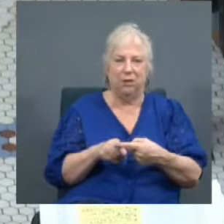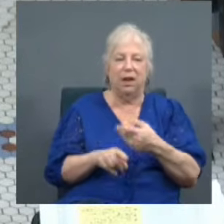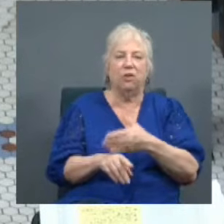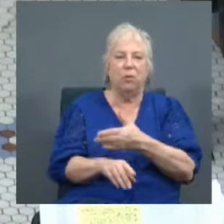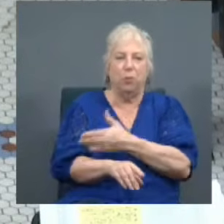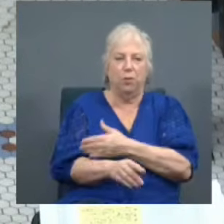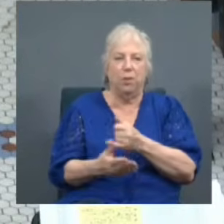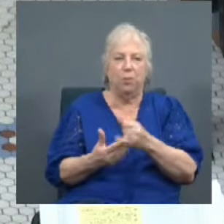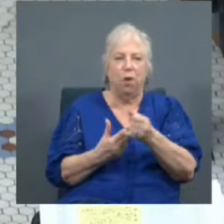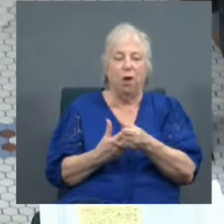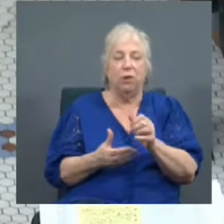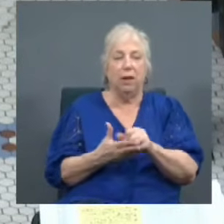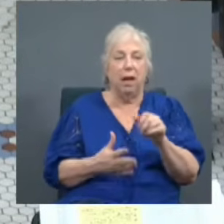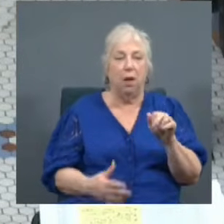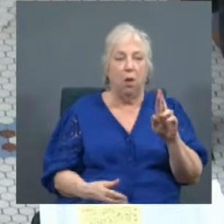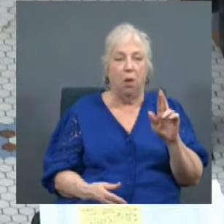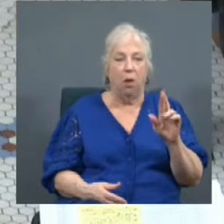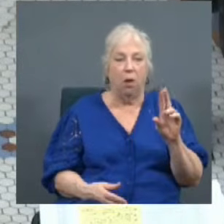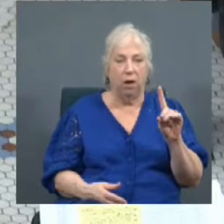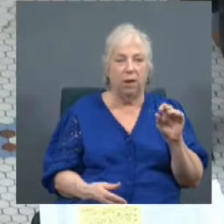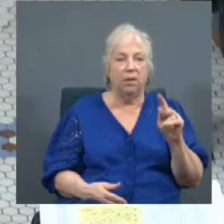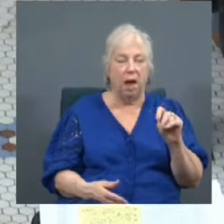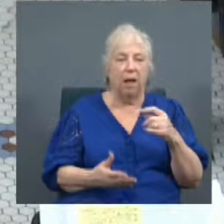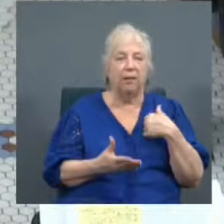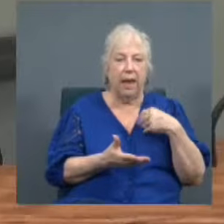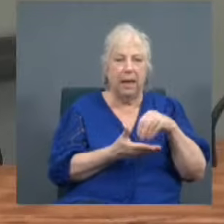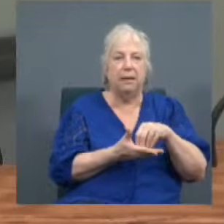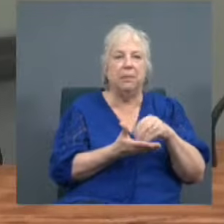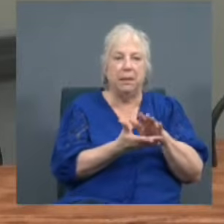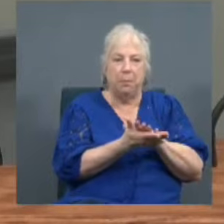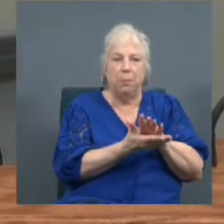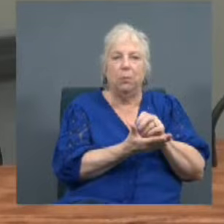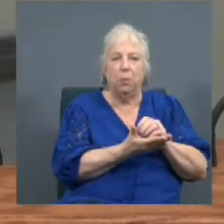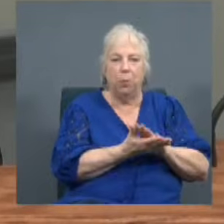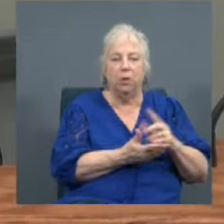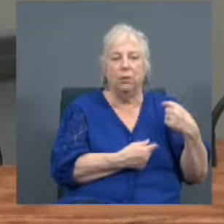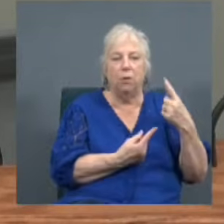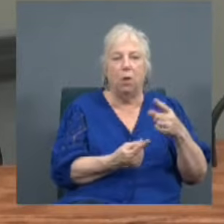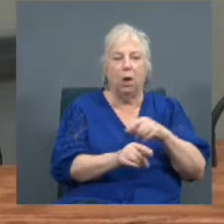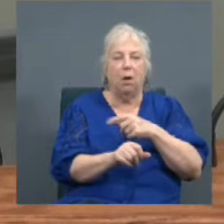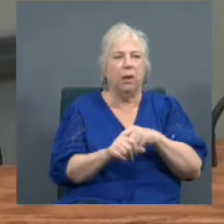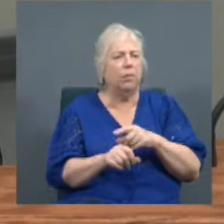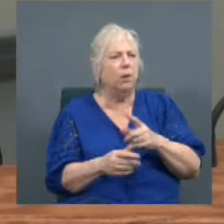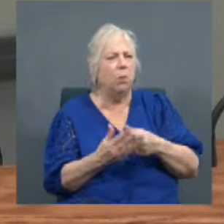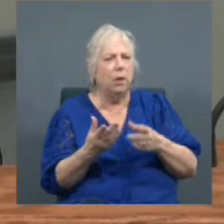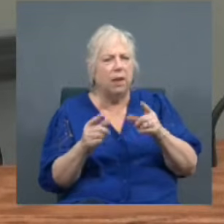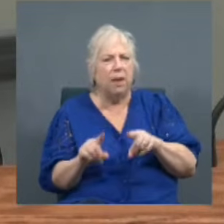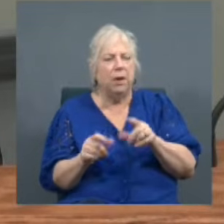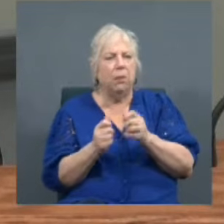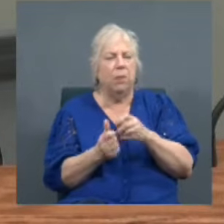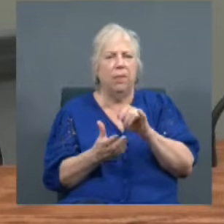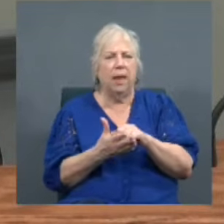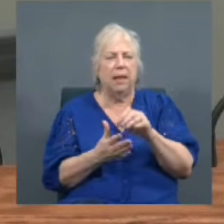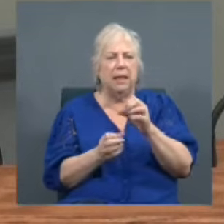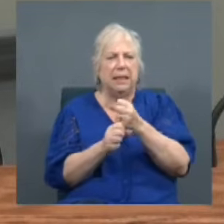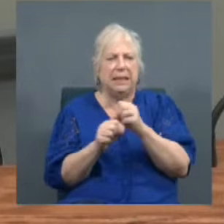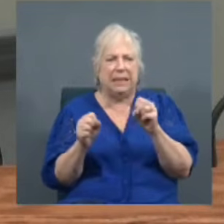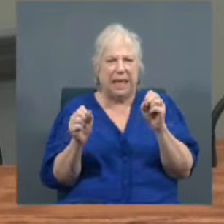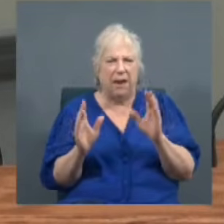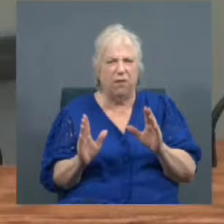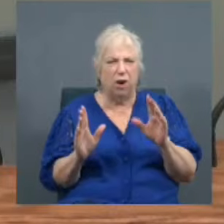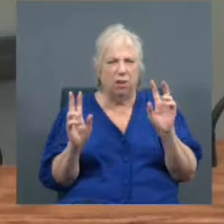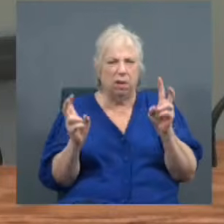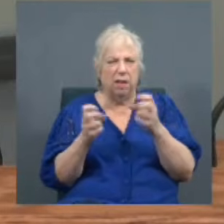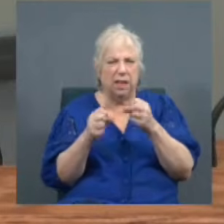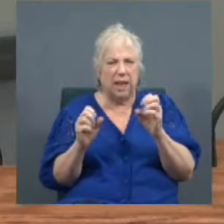that RDOT's had in their books for a long time. So what's happening with that safer grant that we got for, because this